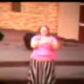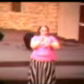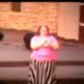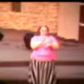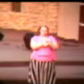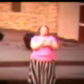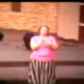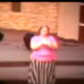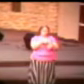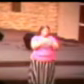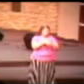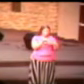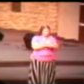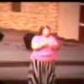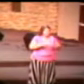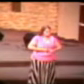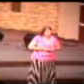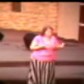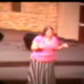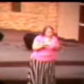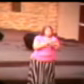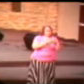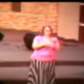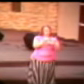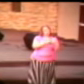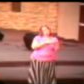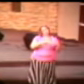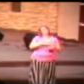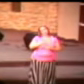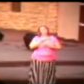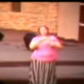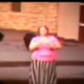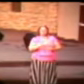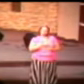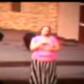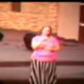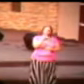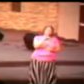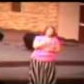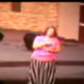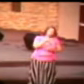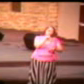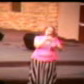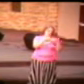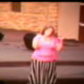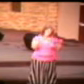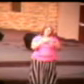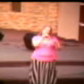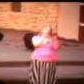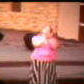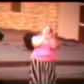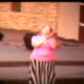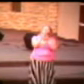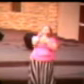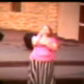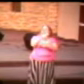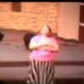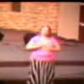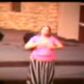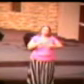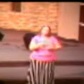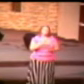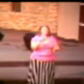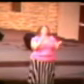They broke bread in their homes and they ate together with glad and sincere hearts, praising God and enjoying the favor of